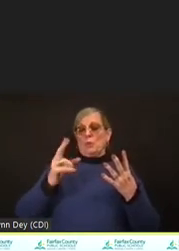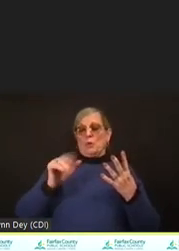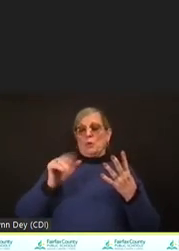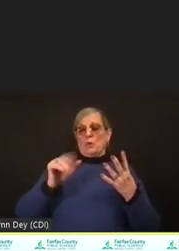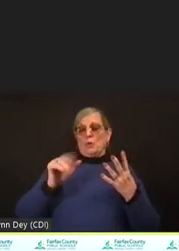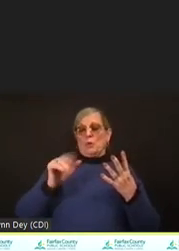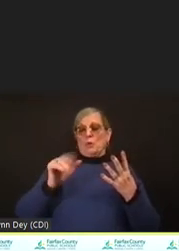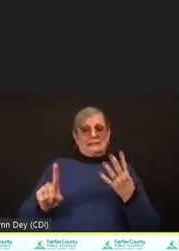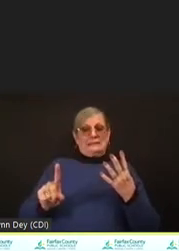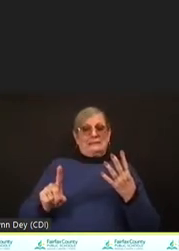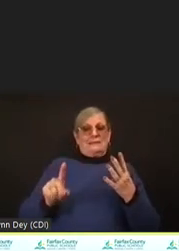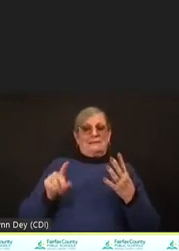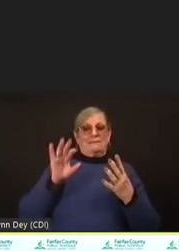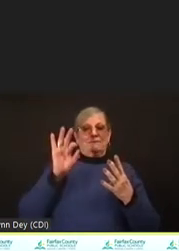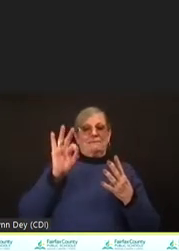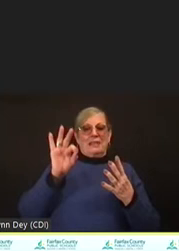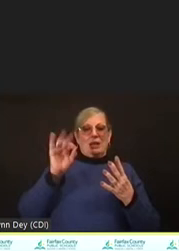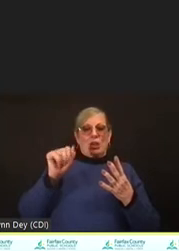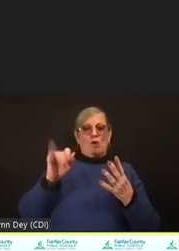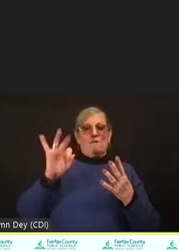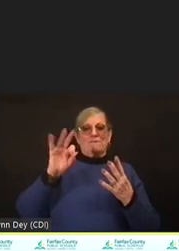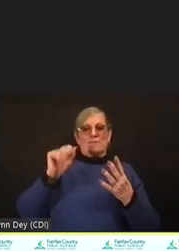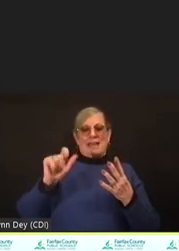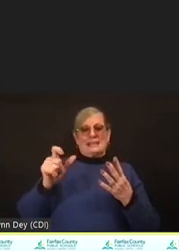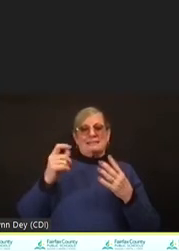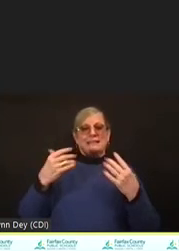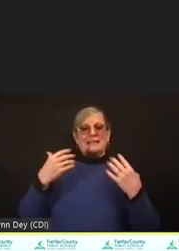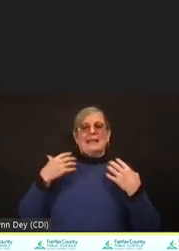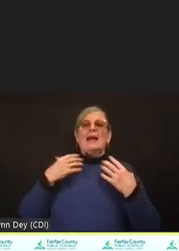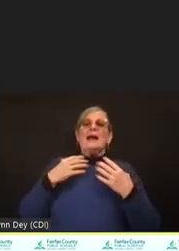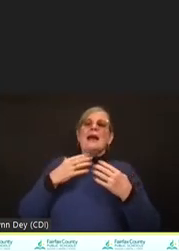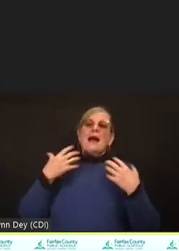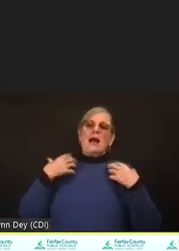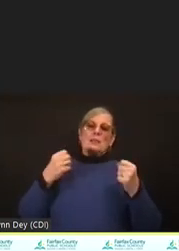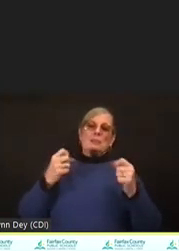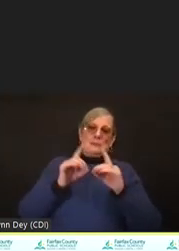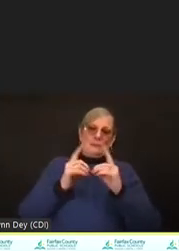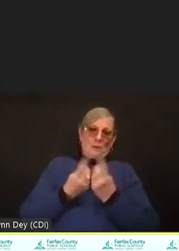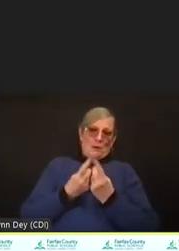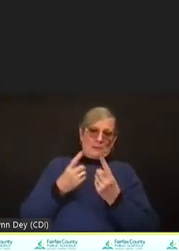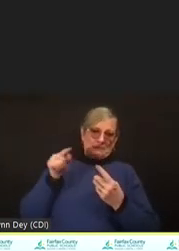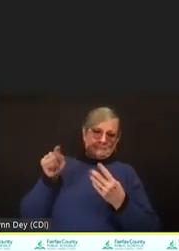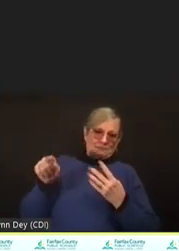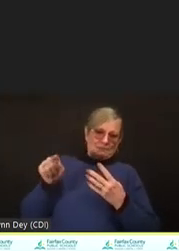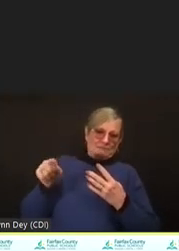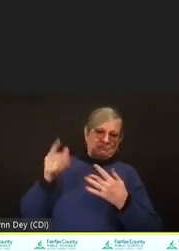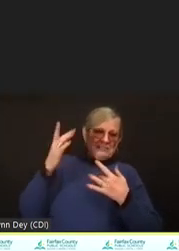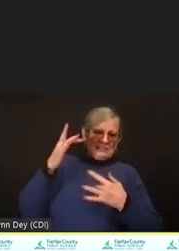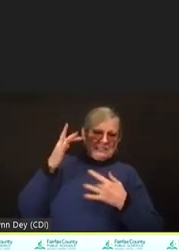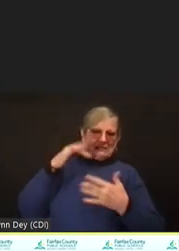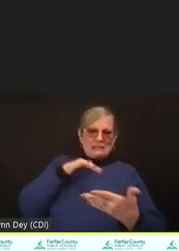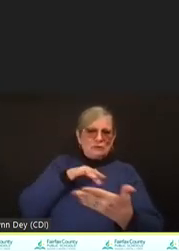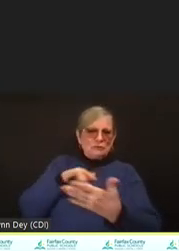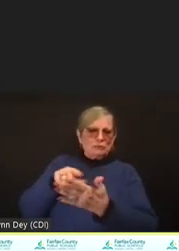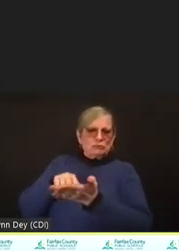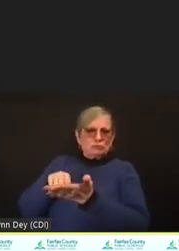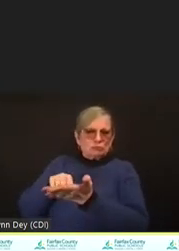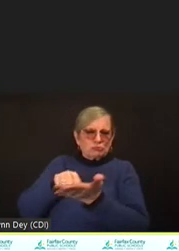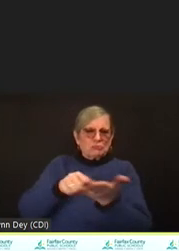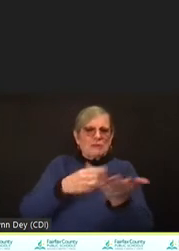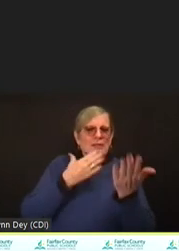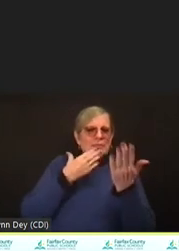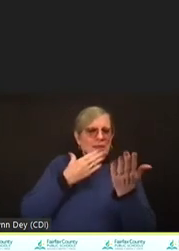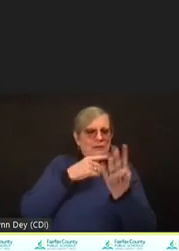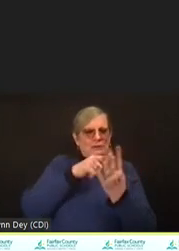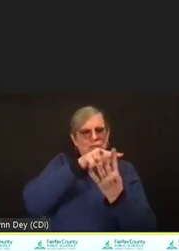And Dr. Schwartz joined us for numerous town halls around the pandemic, and we appreciate him returning for us this